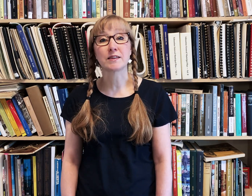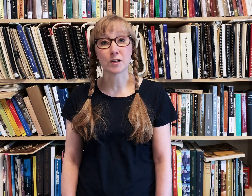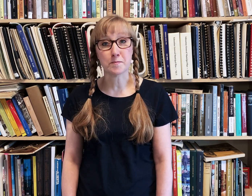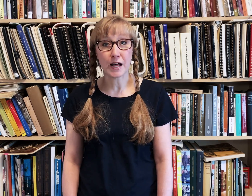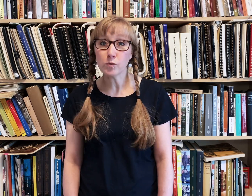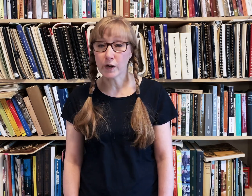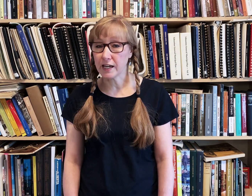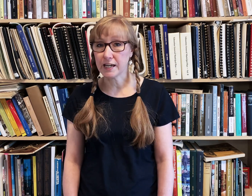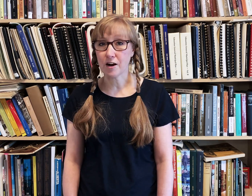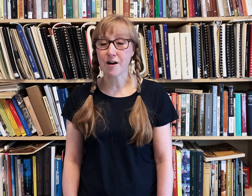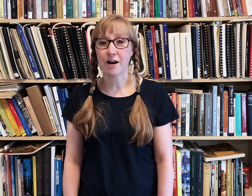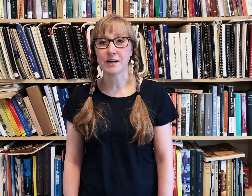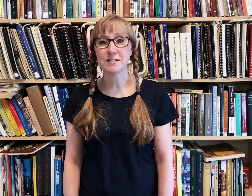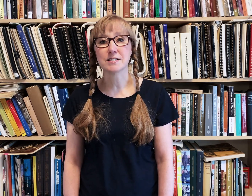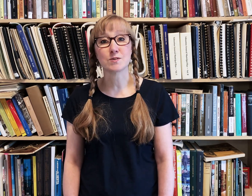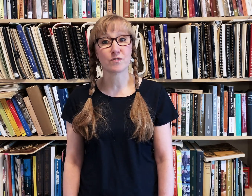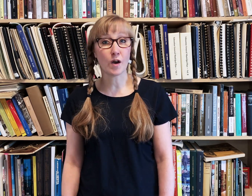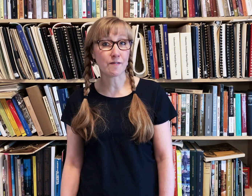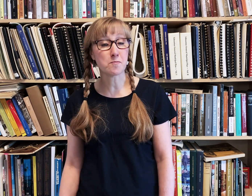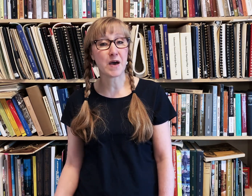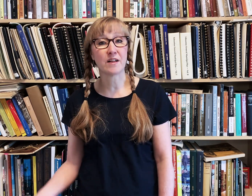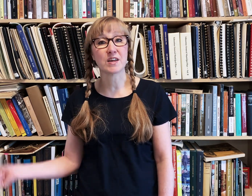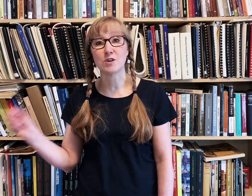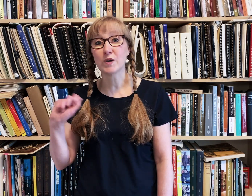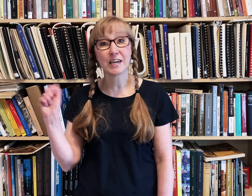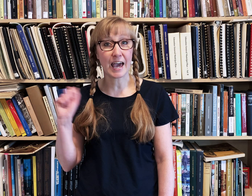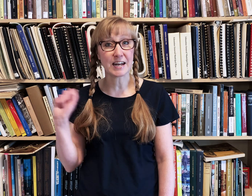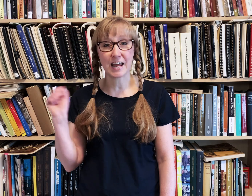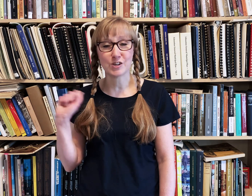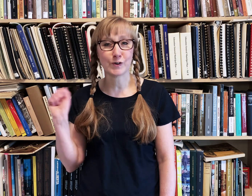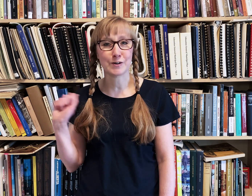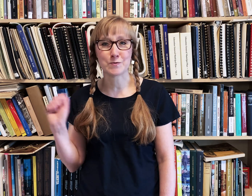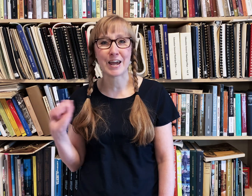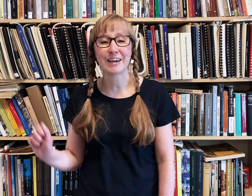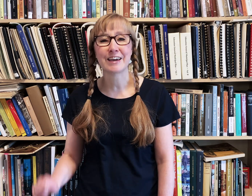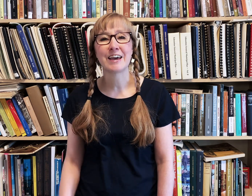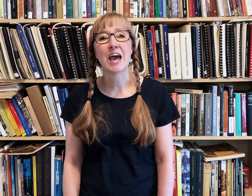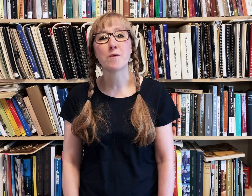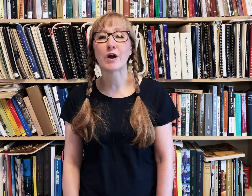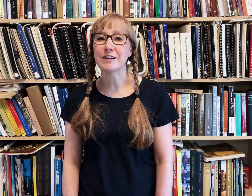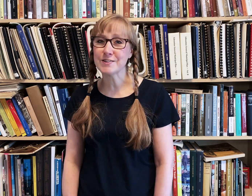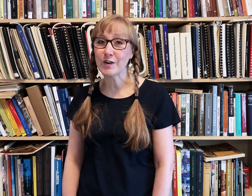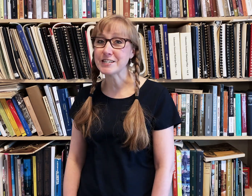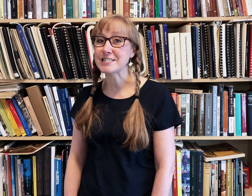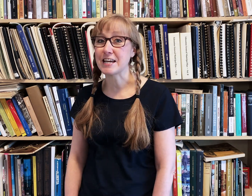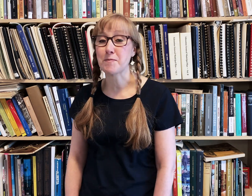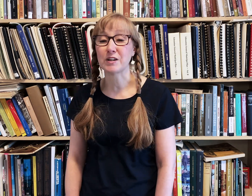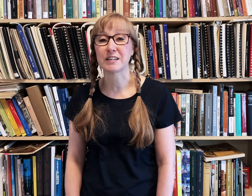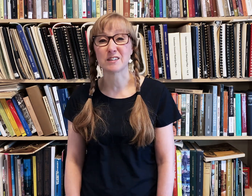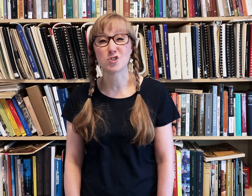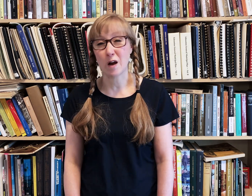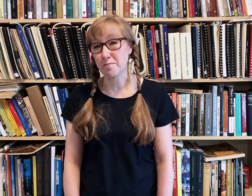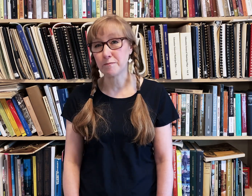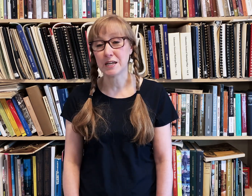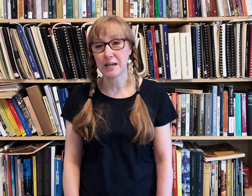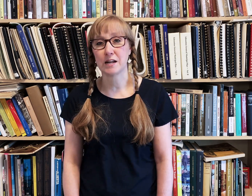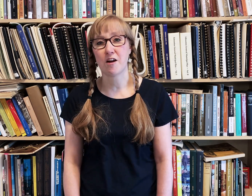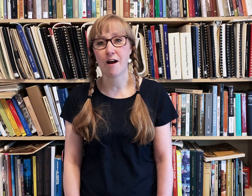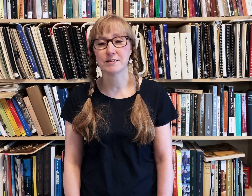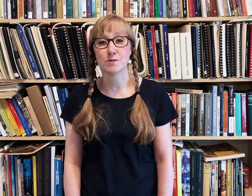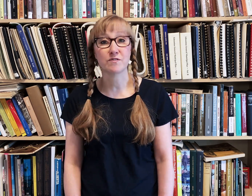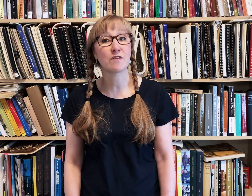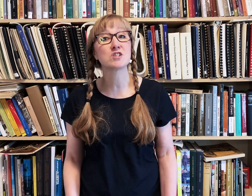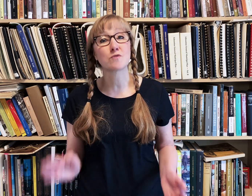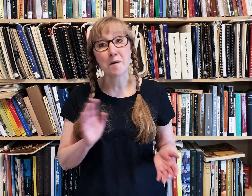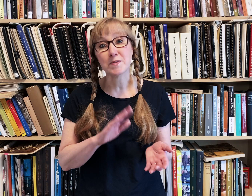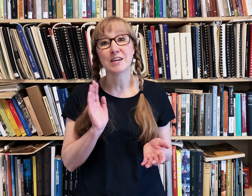about a little bell ringing in our heart. So if you have a bell that you can get and you can ring, and we're also going to sing about a little drum beating in our